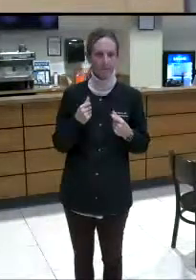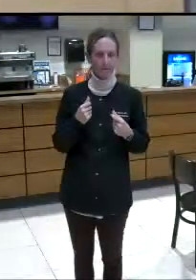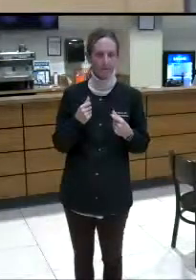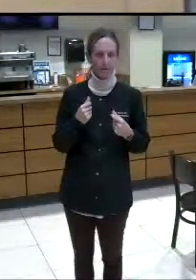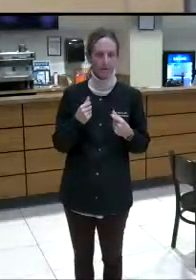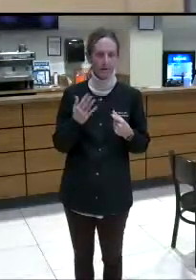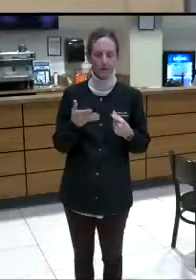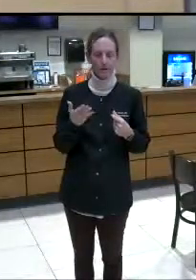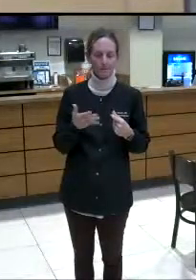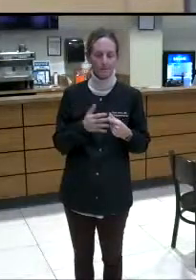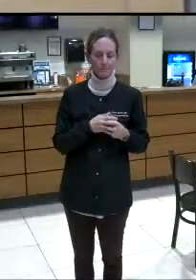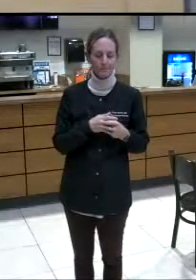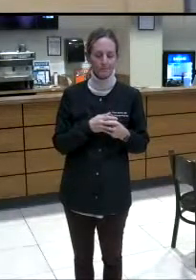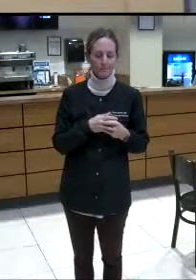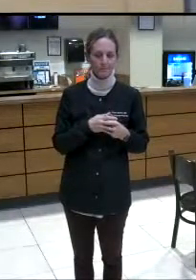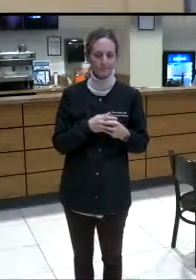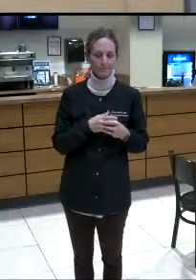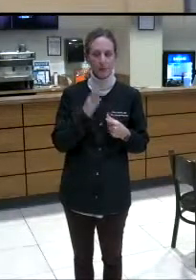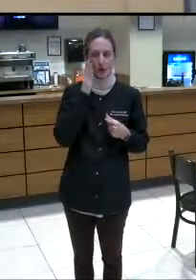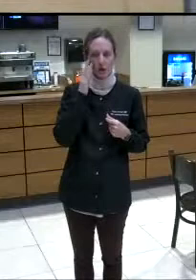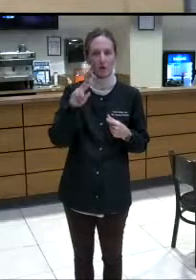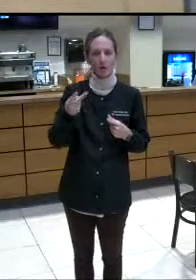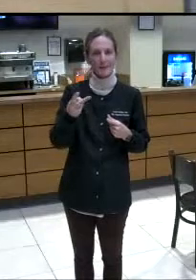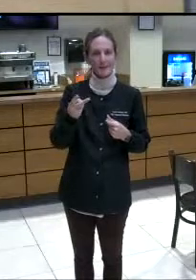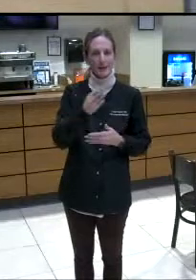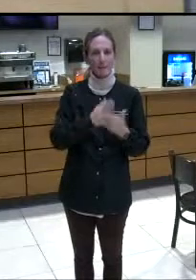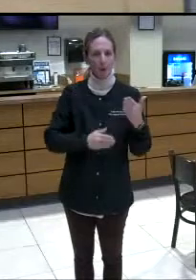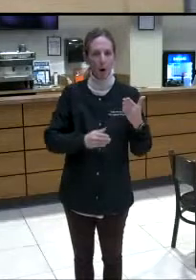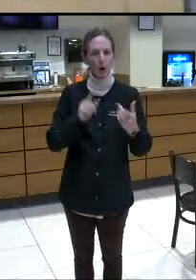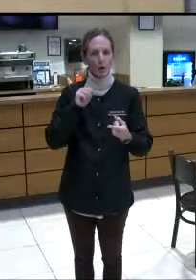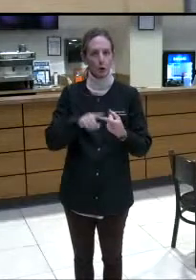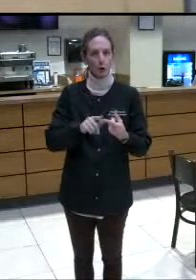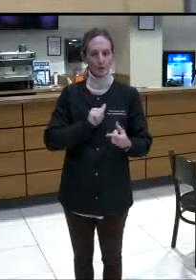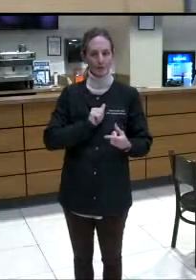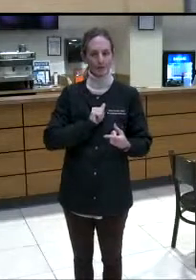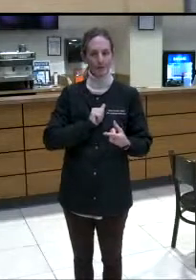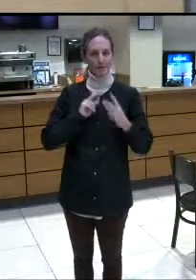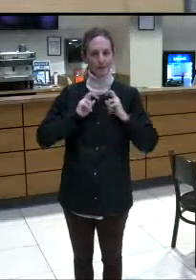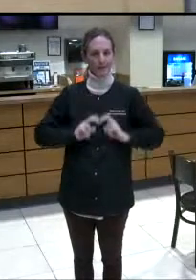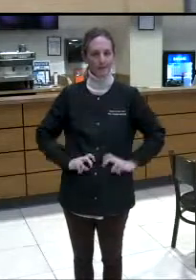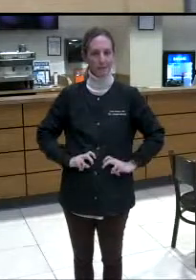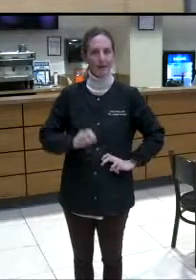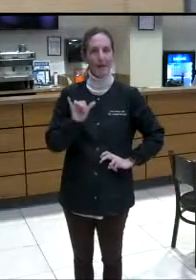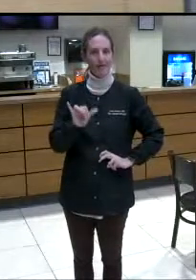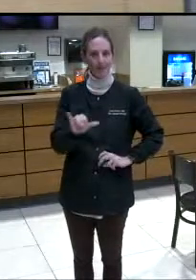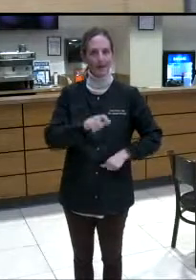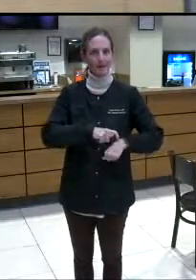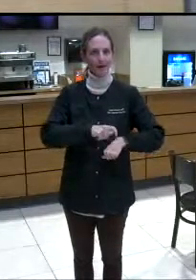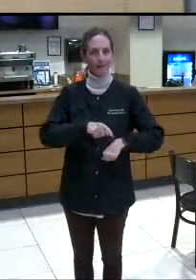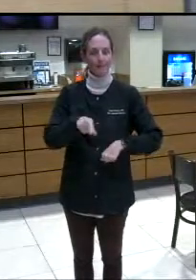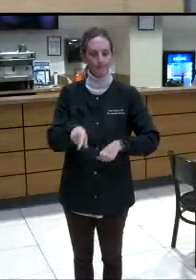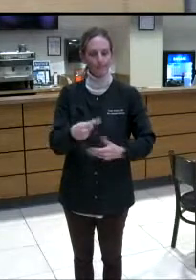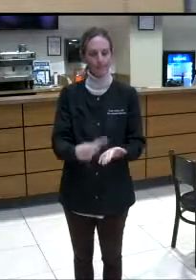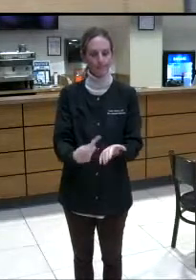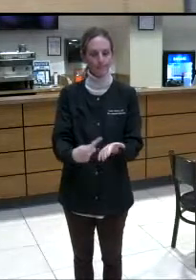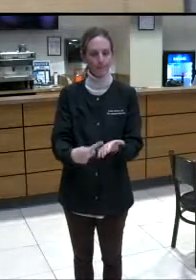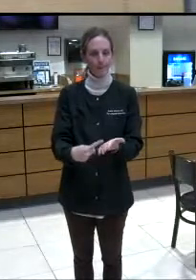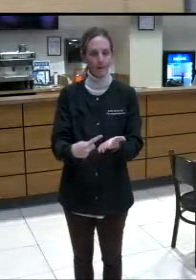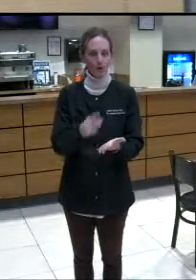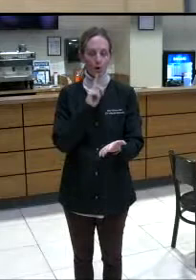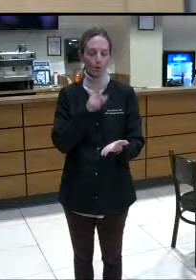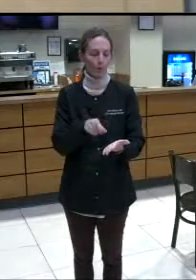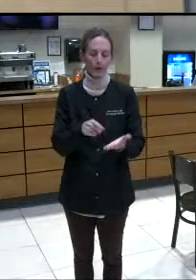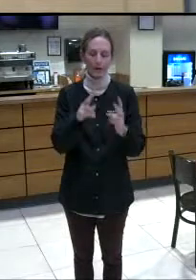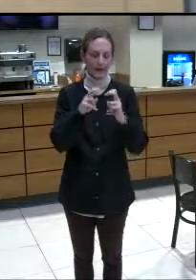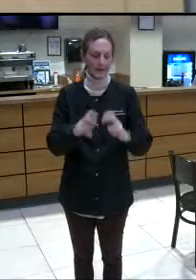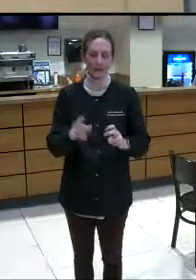uh, the second part to our self-assessment, where we at that point discussed really just sort of